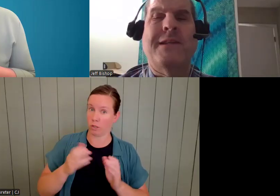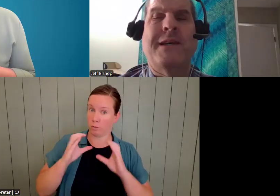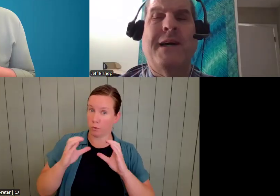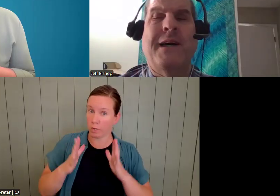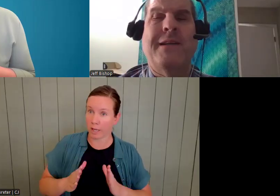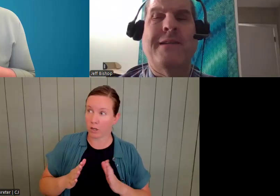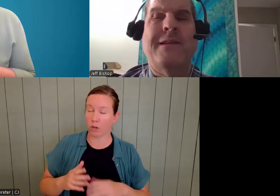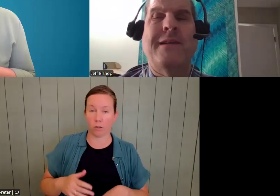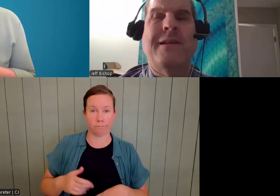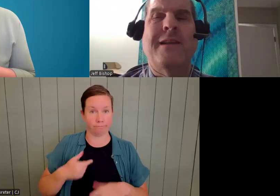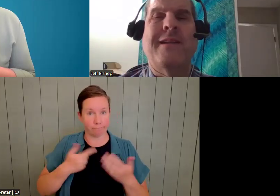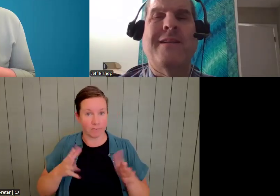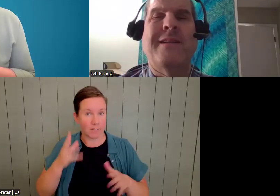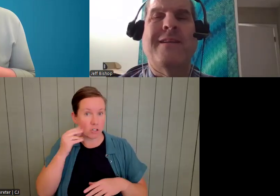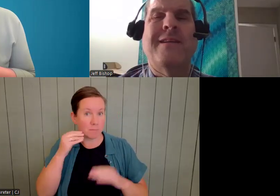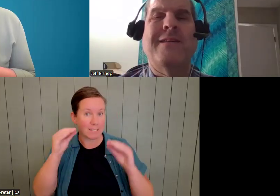excellent